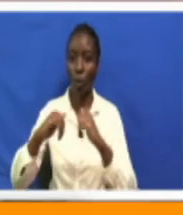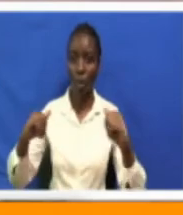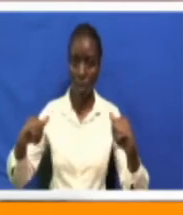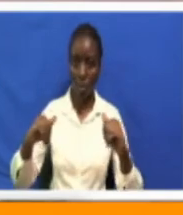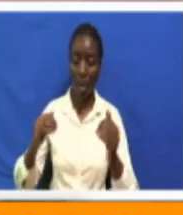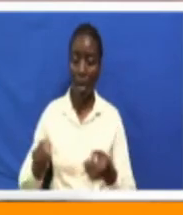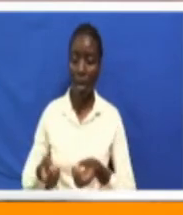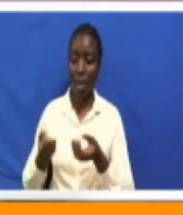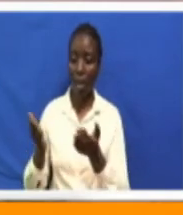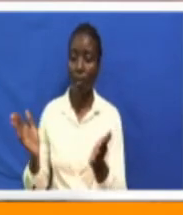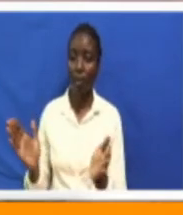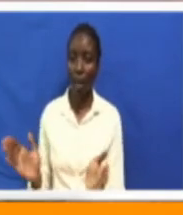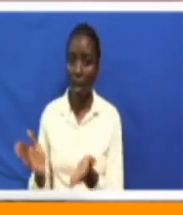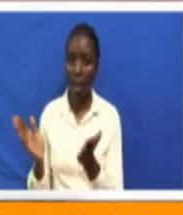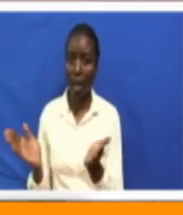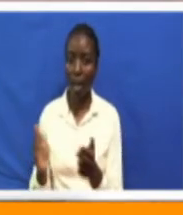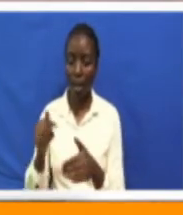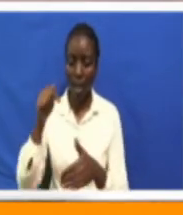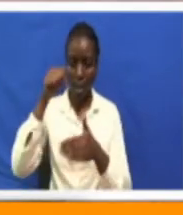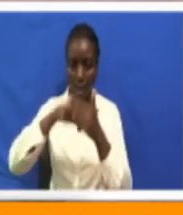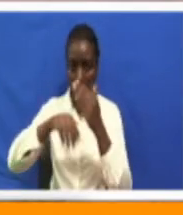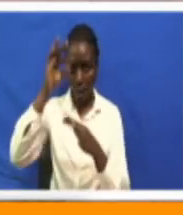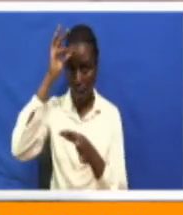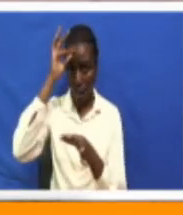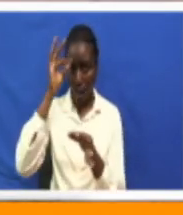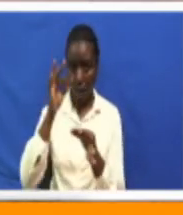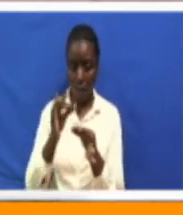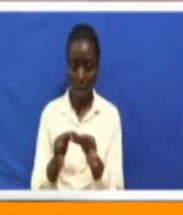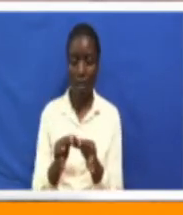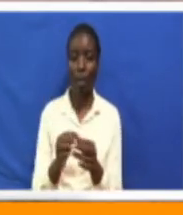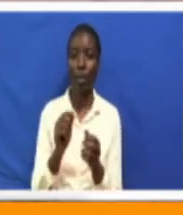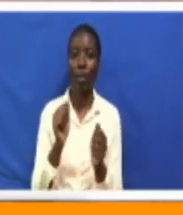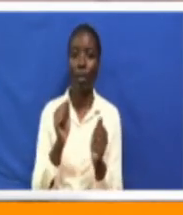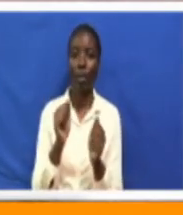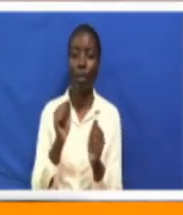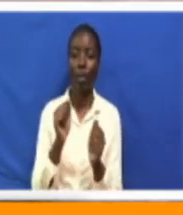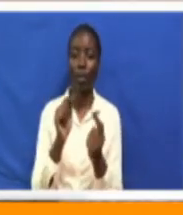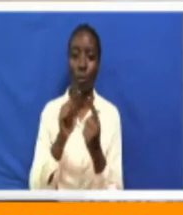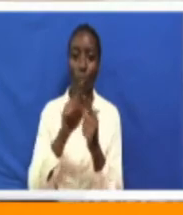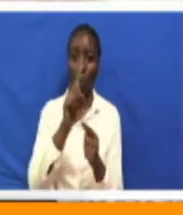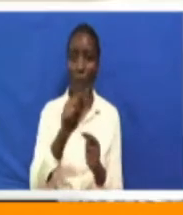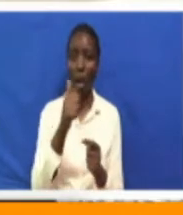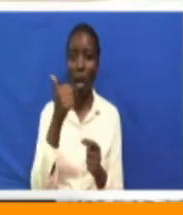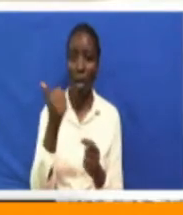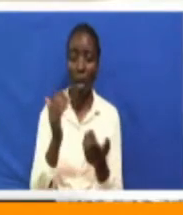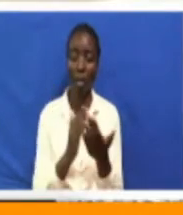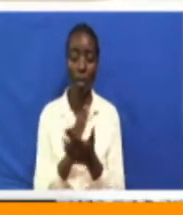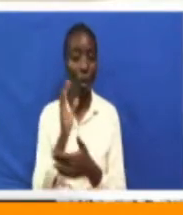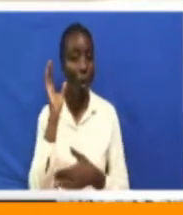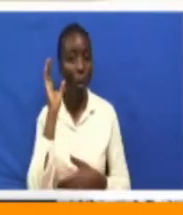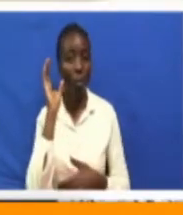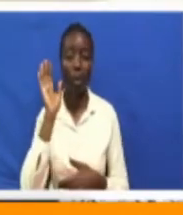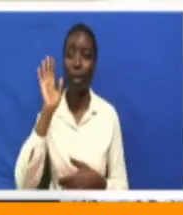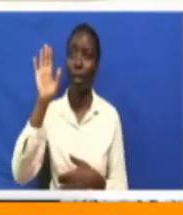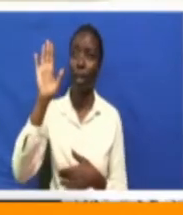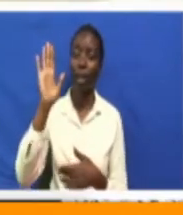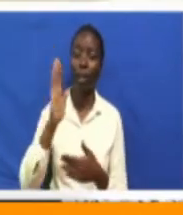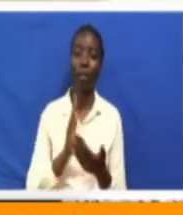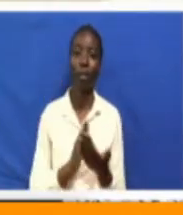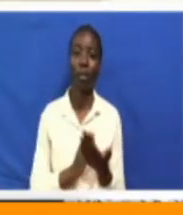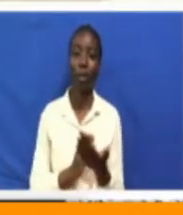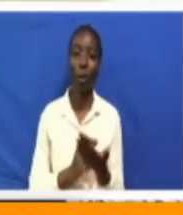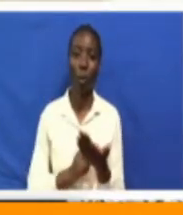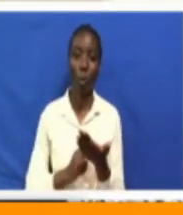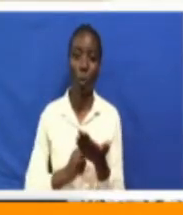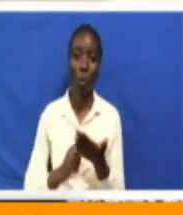courage be faithful to each other in Your Vision to your holy